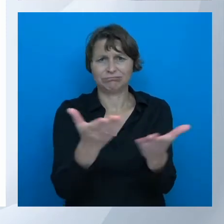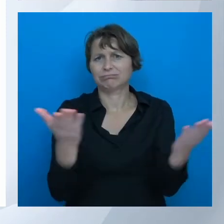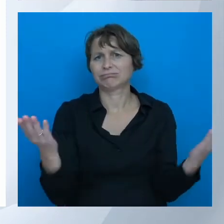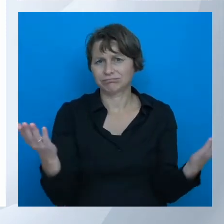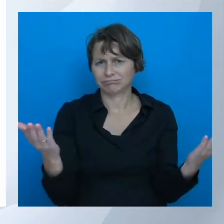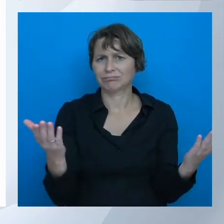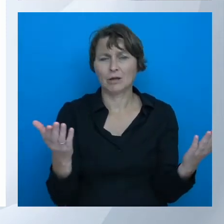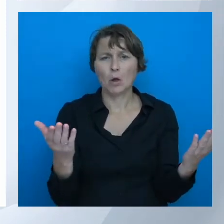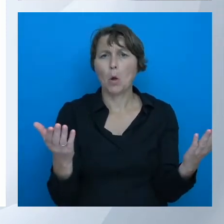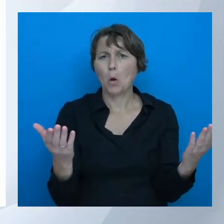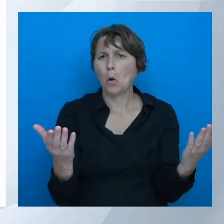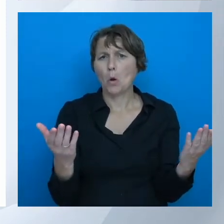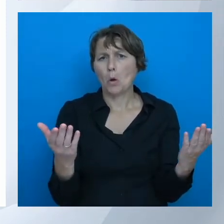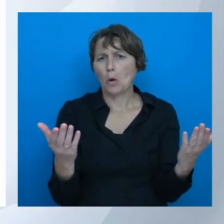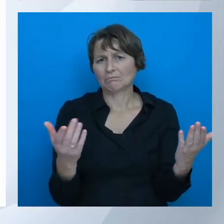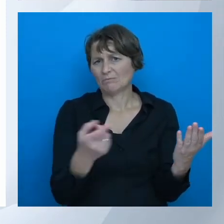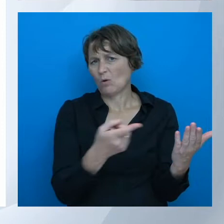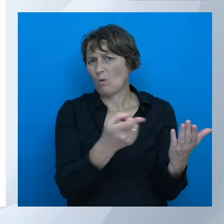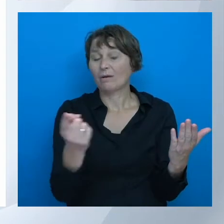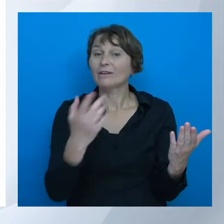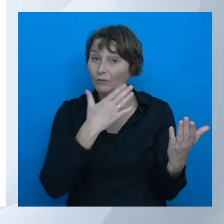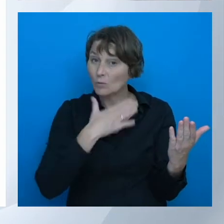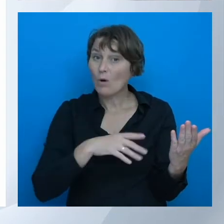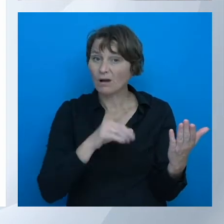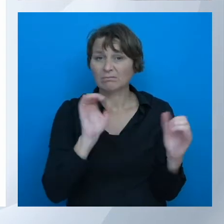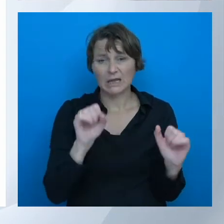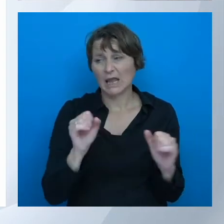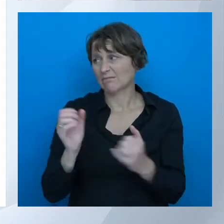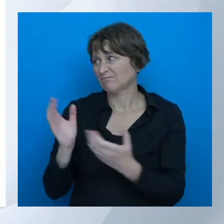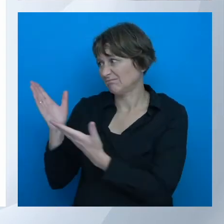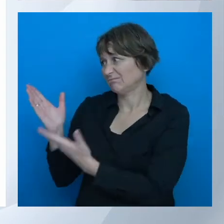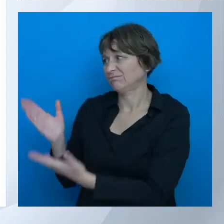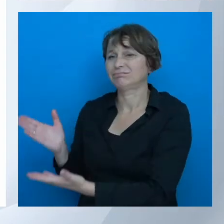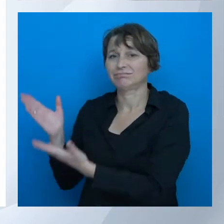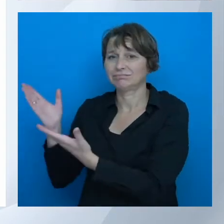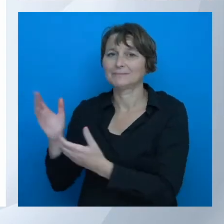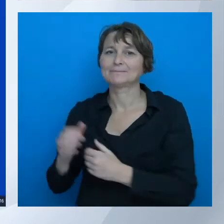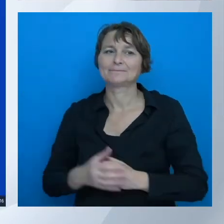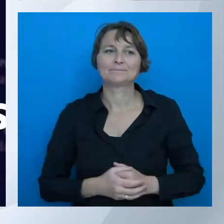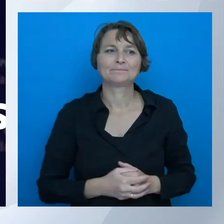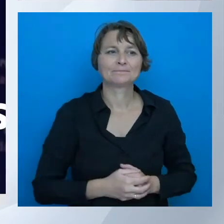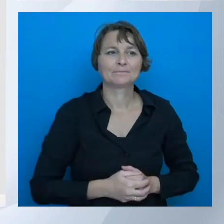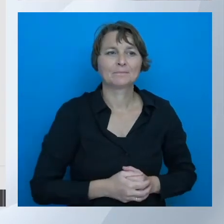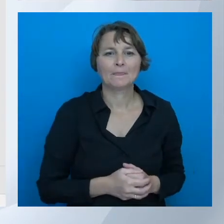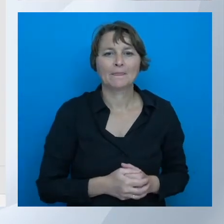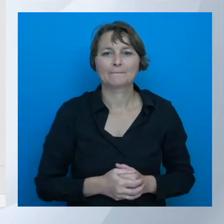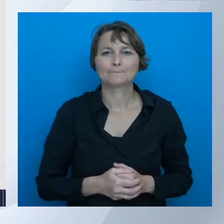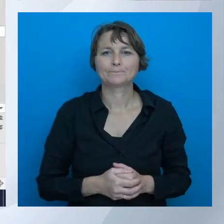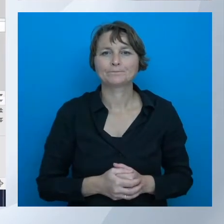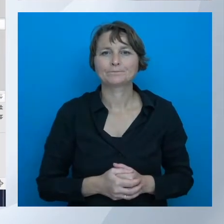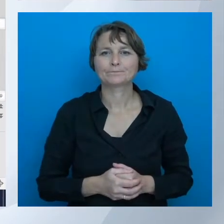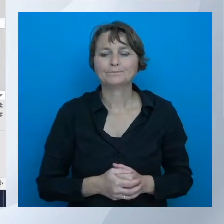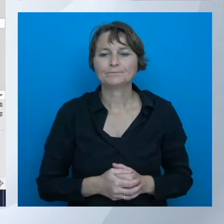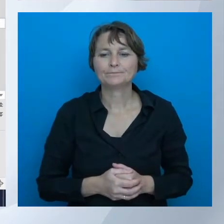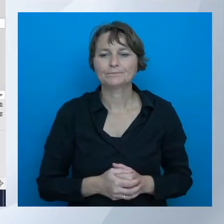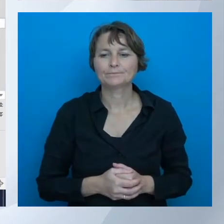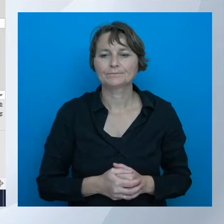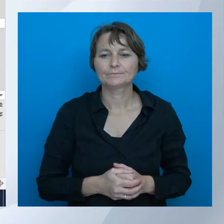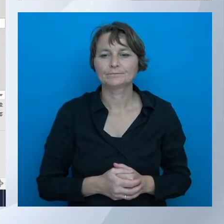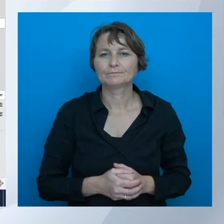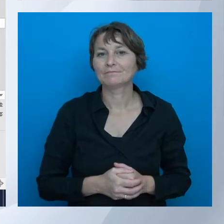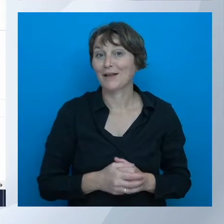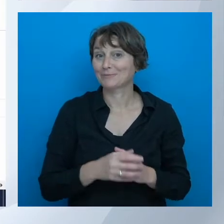so to say, if you want to work with static sites. Now, let's start with a static app.